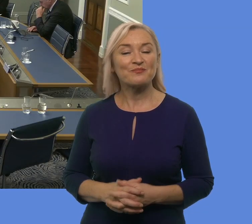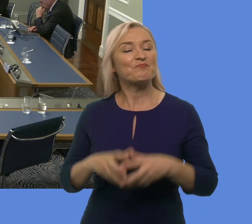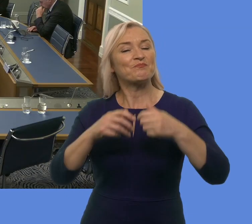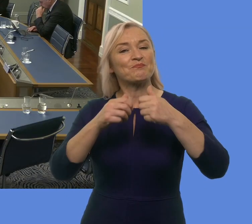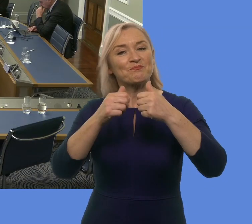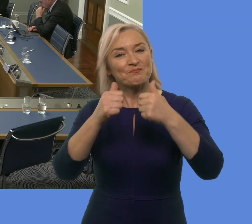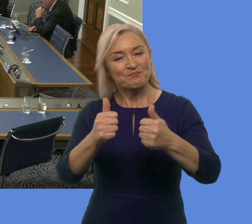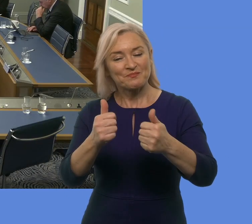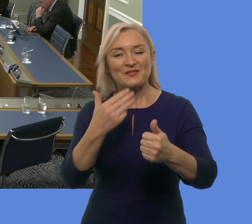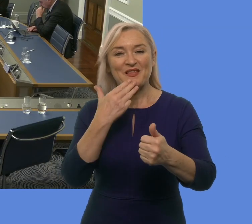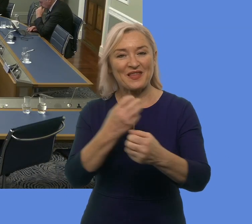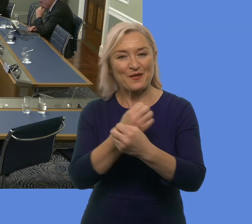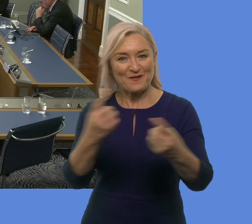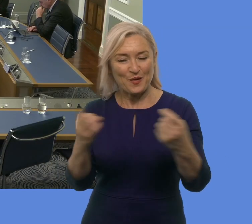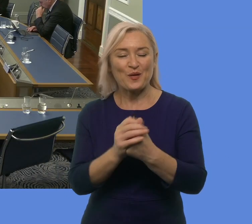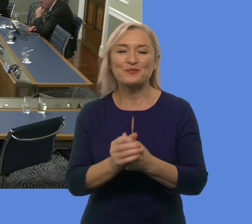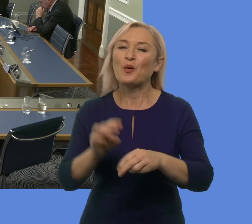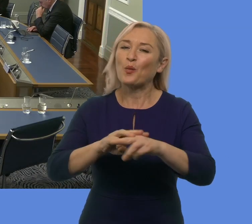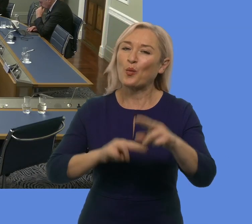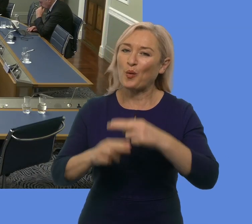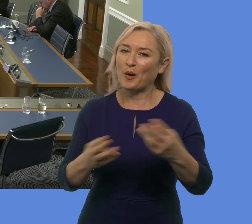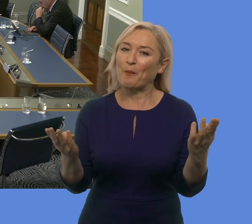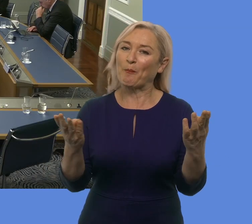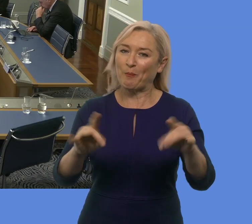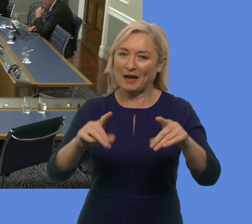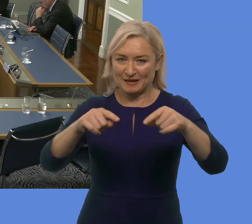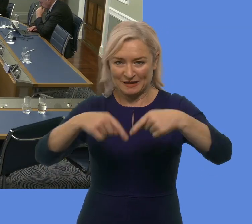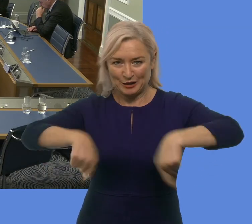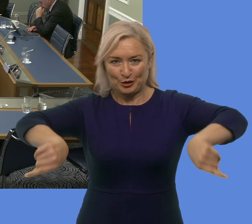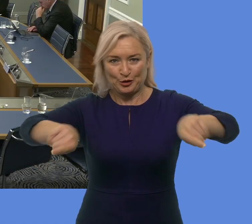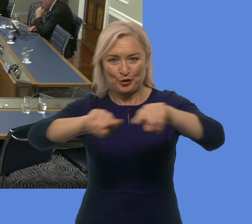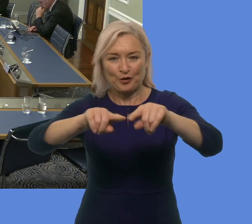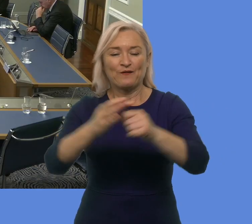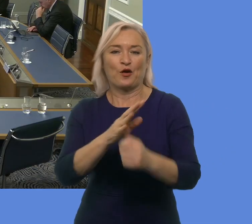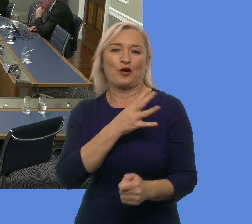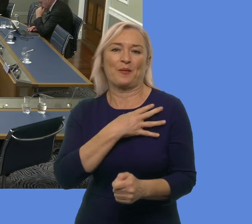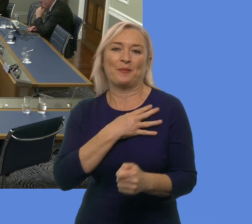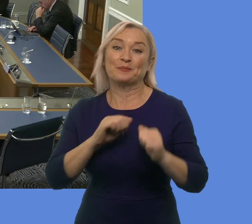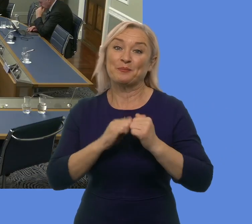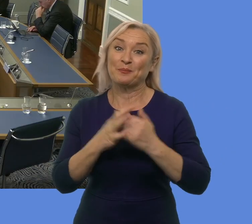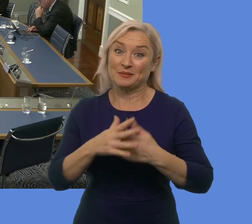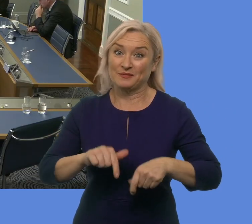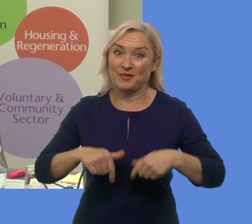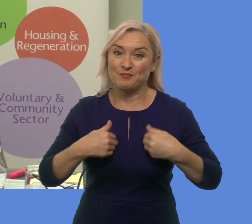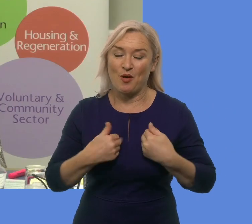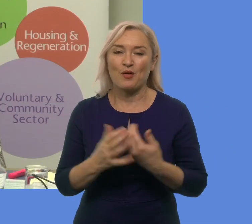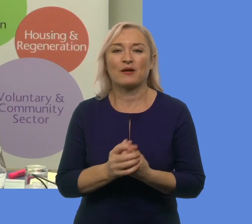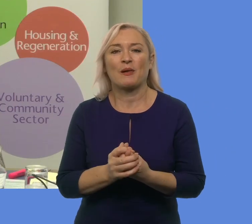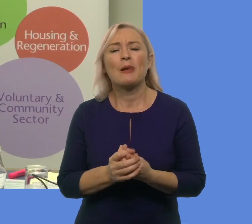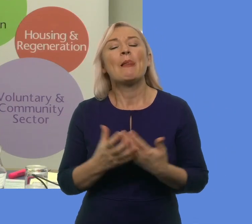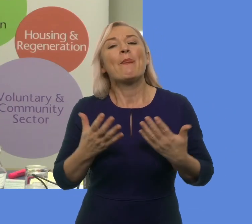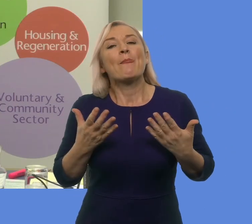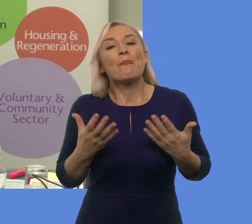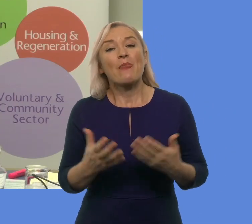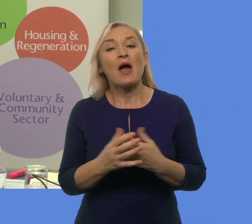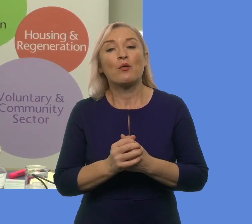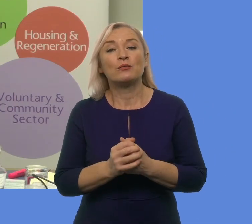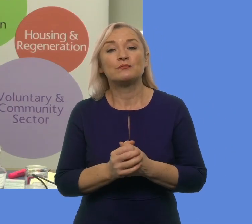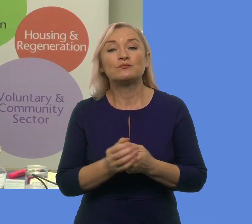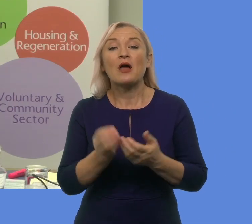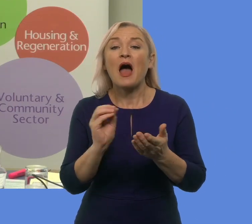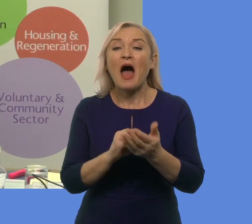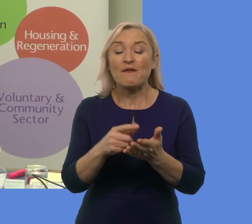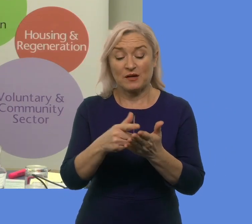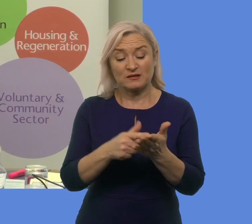Great, thank you. Okay, so you're all very welcome back to our committee meeting this morning. We just now need to agree some of the